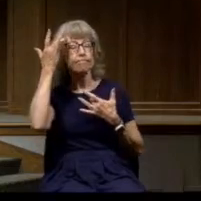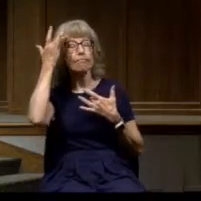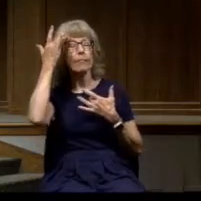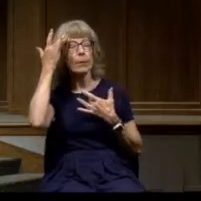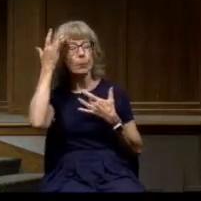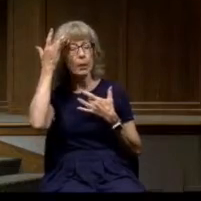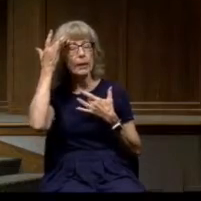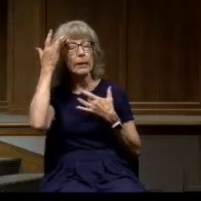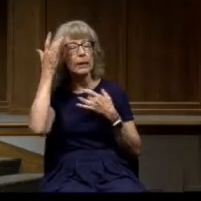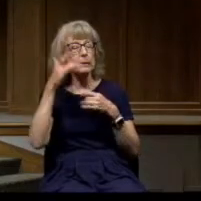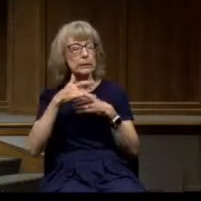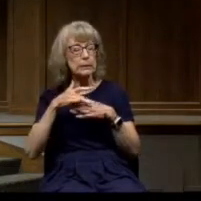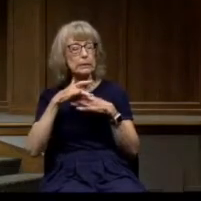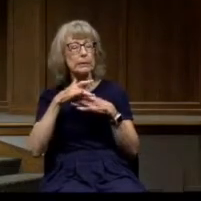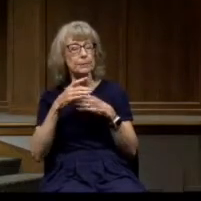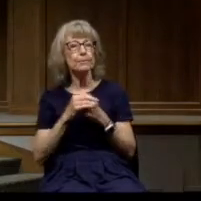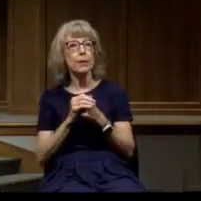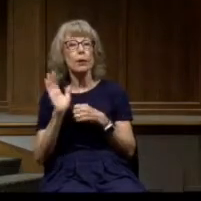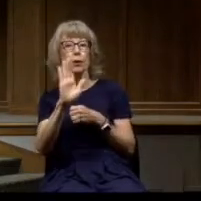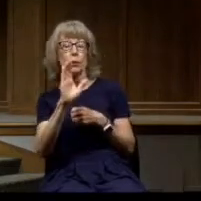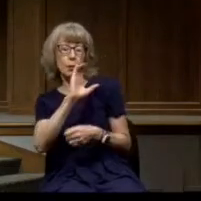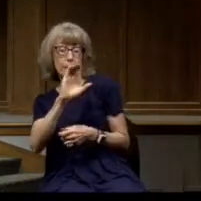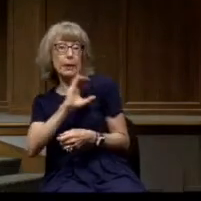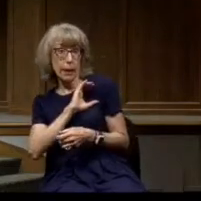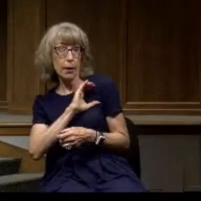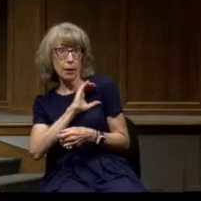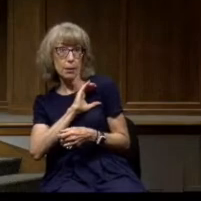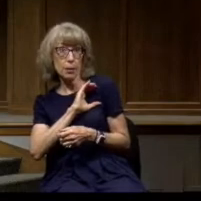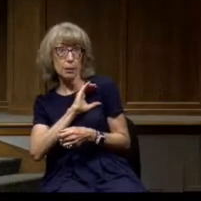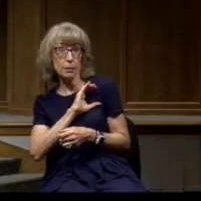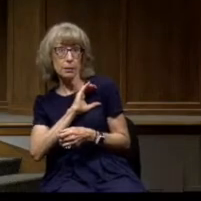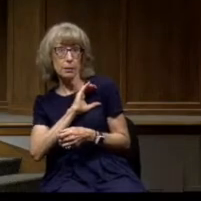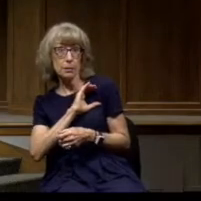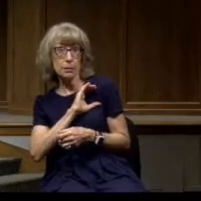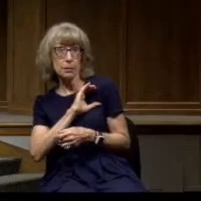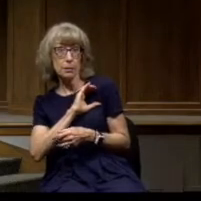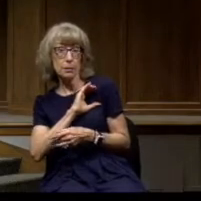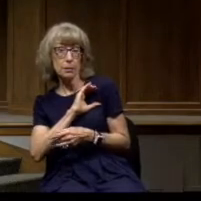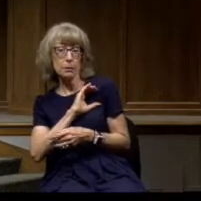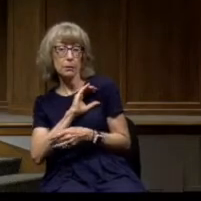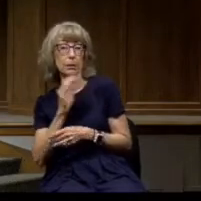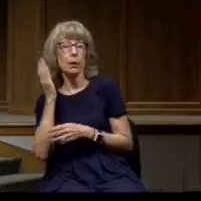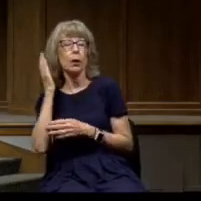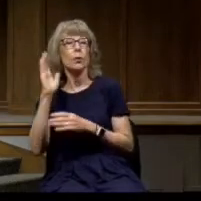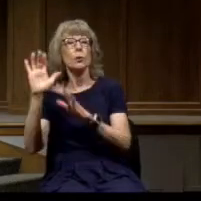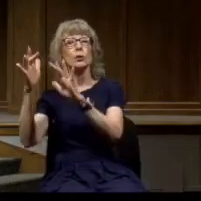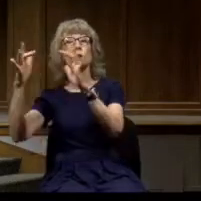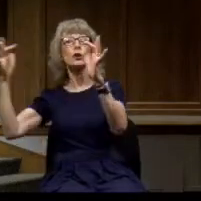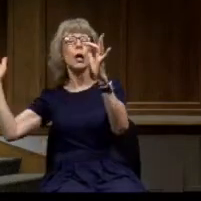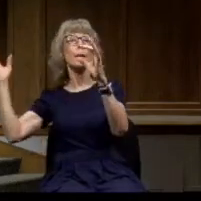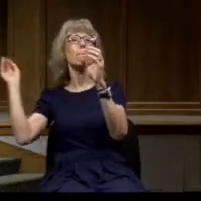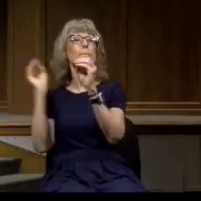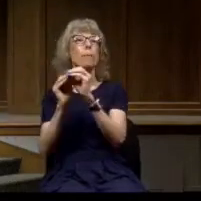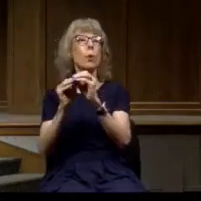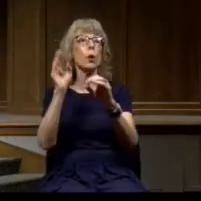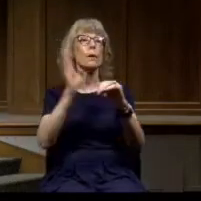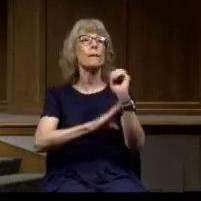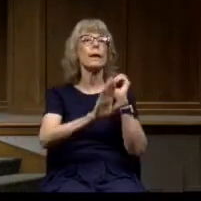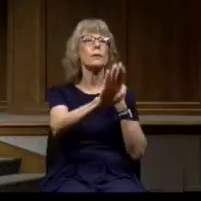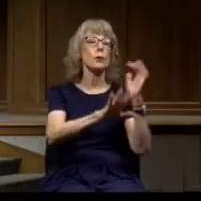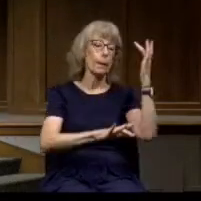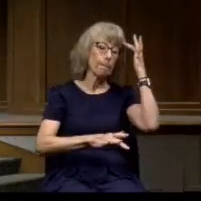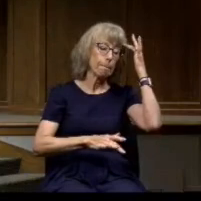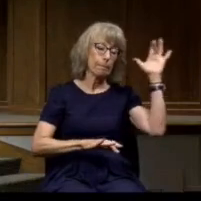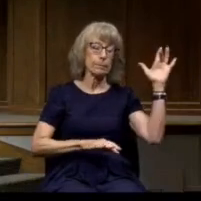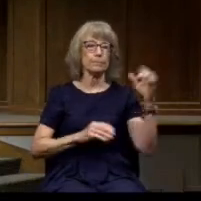Your character is actually going to outshine your intelligence. Like that's what